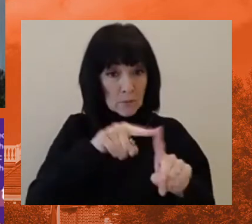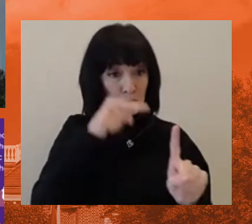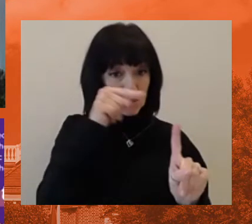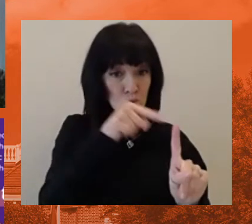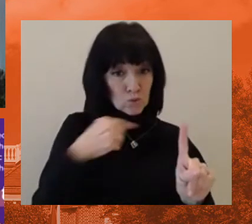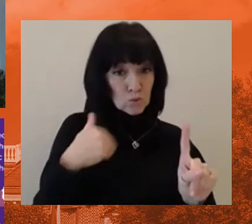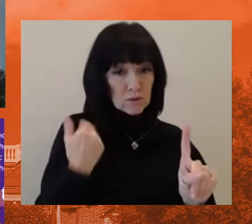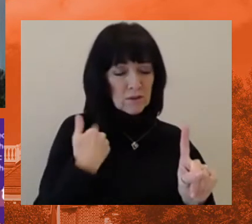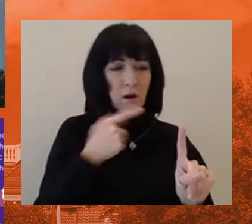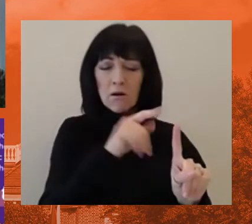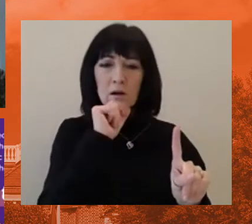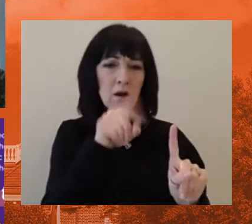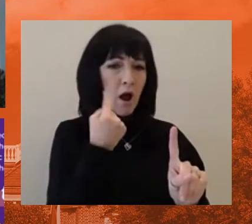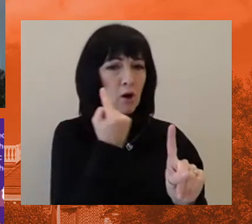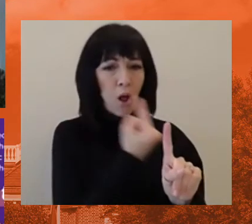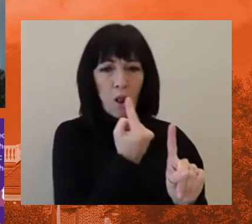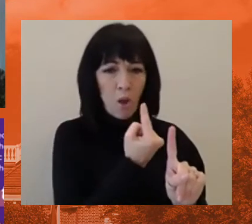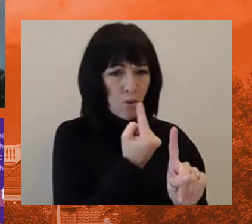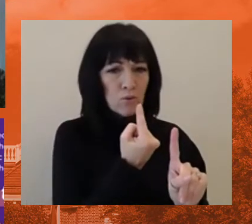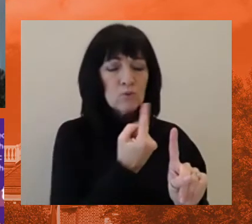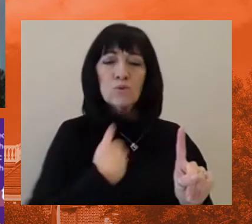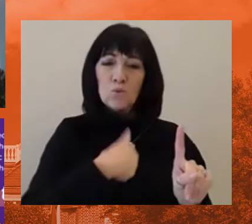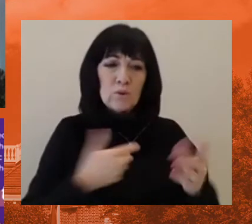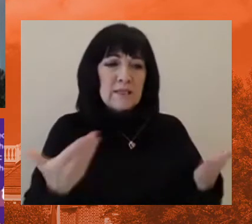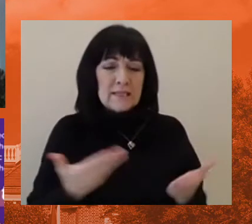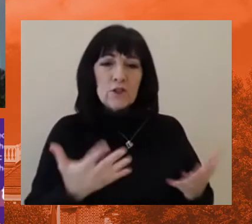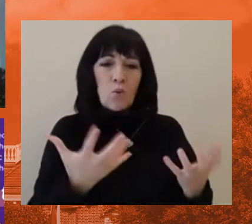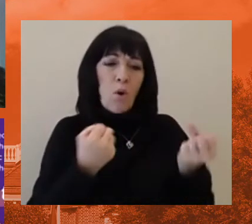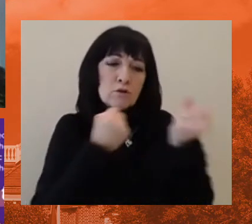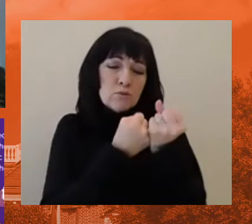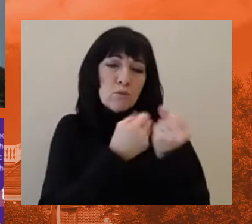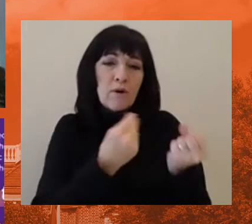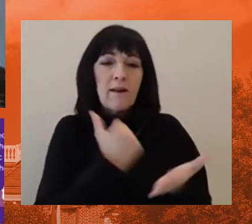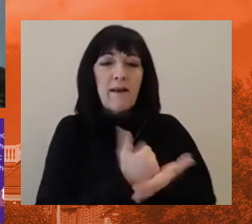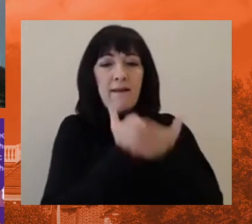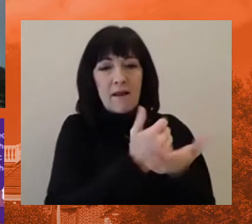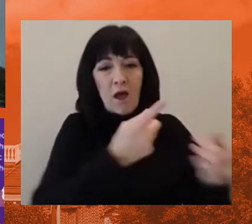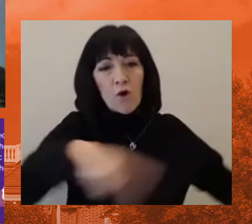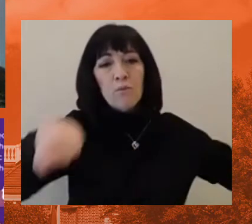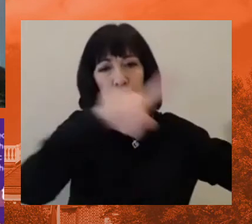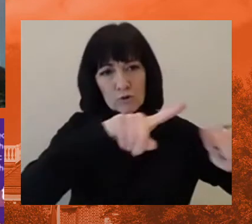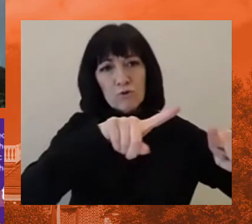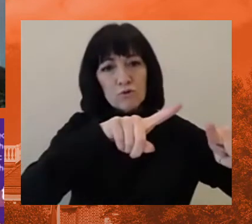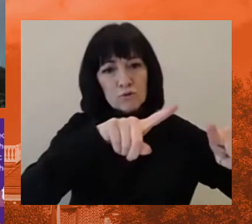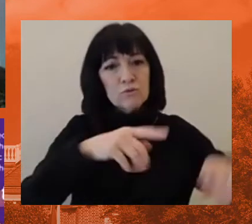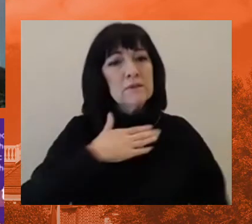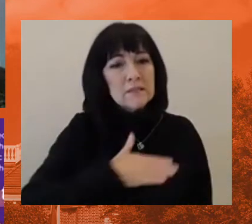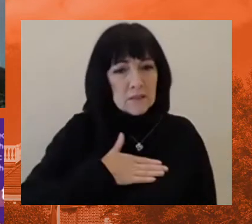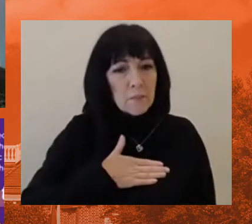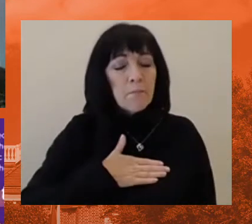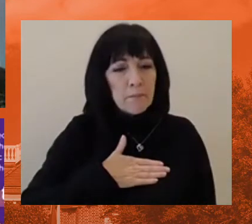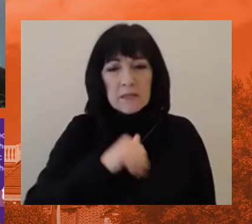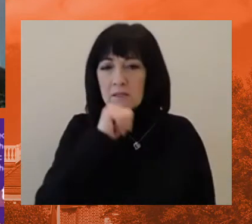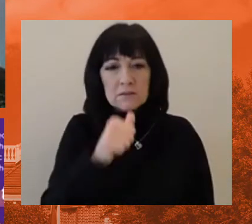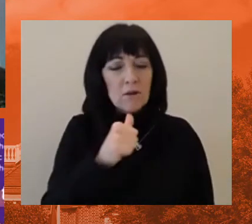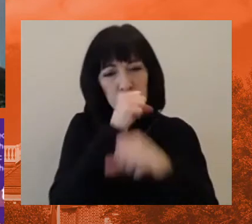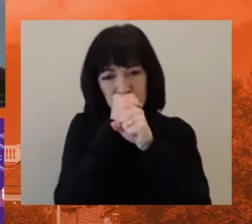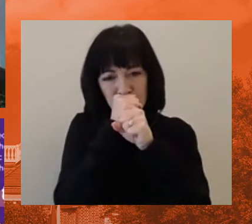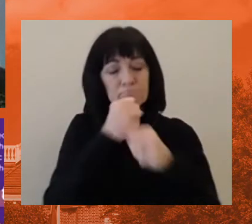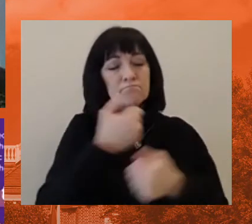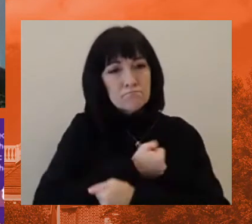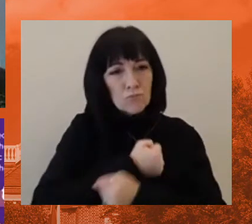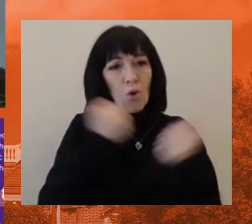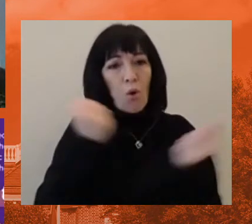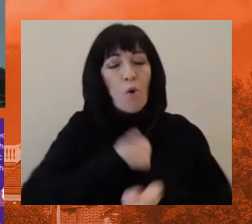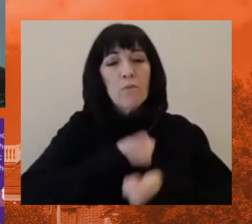help. Thank you. Back to you, Governor. Thank you very much, Sue. And normally when we sign this proclamation, it's